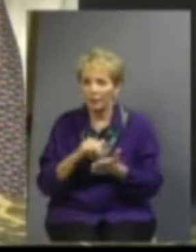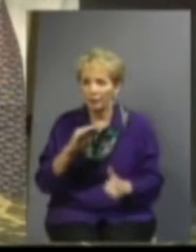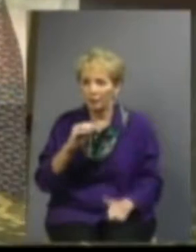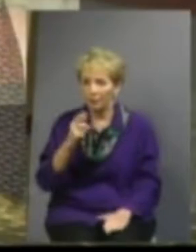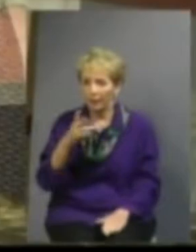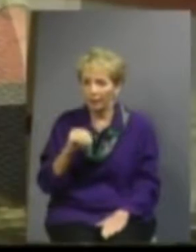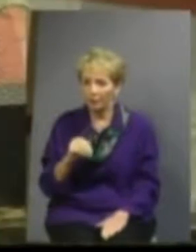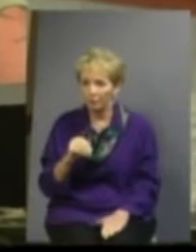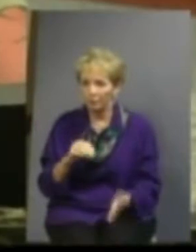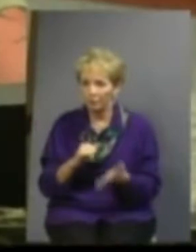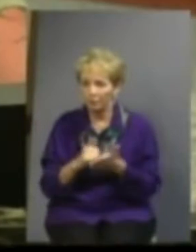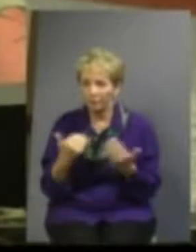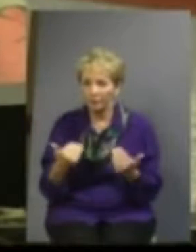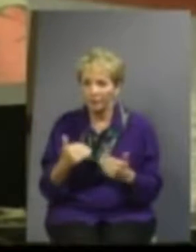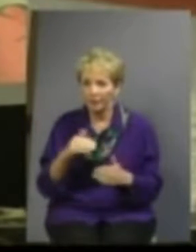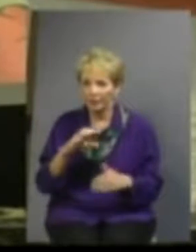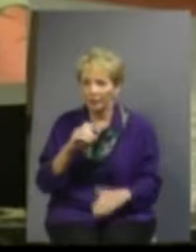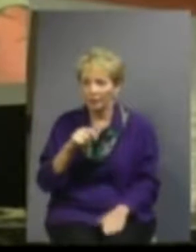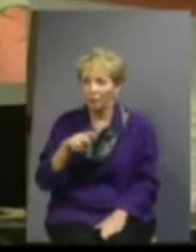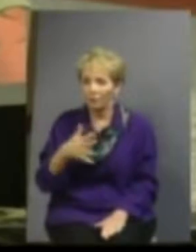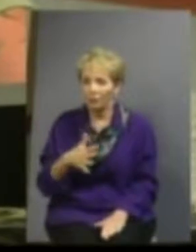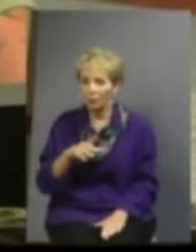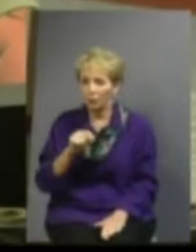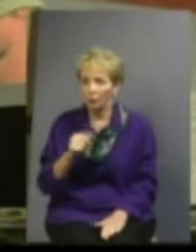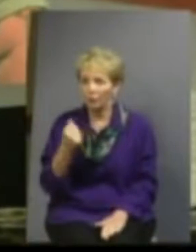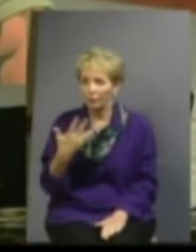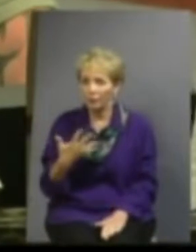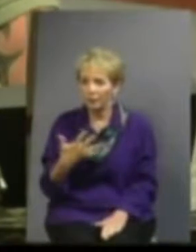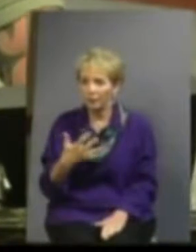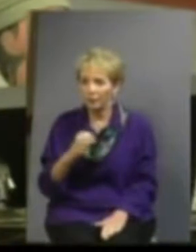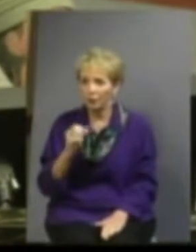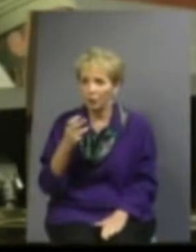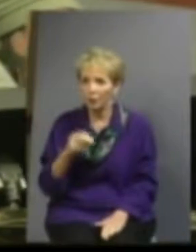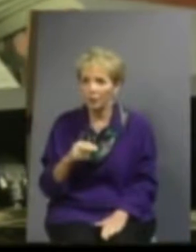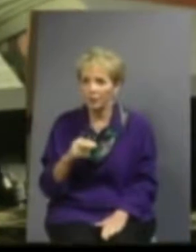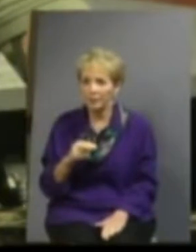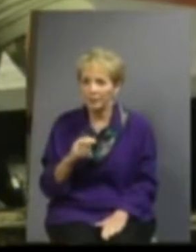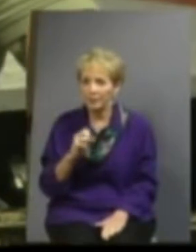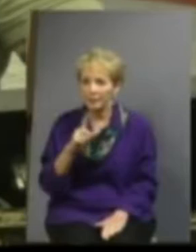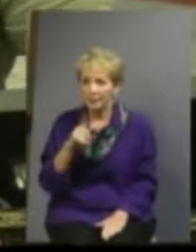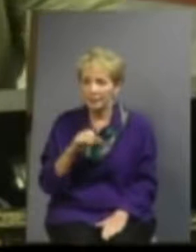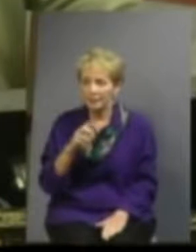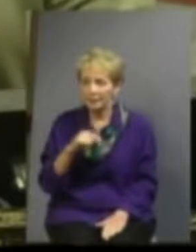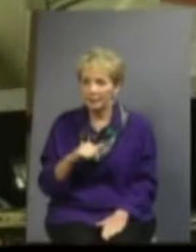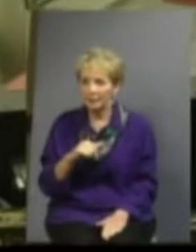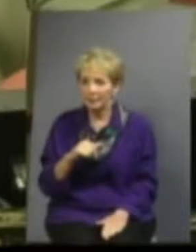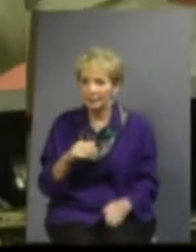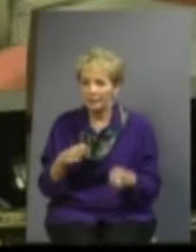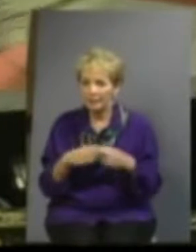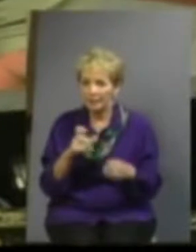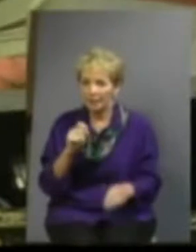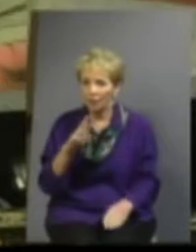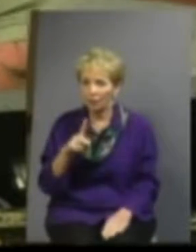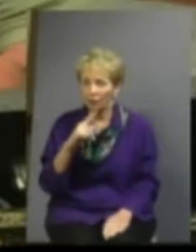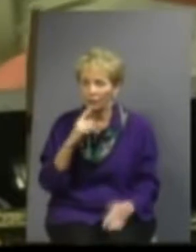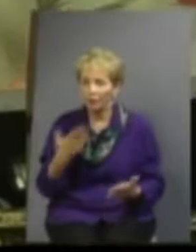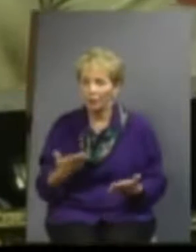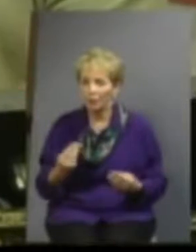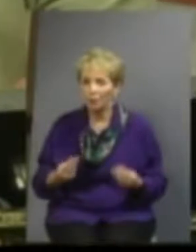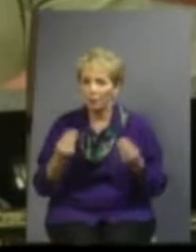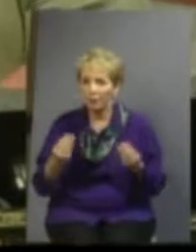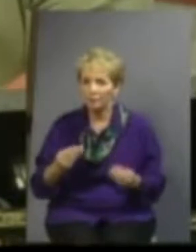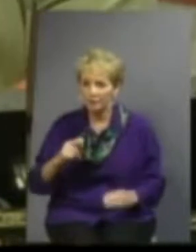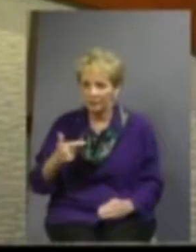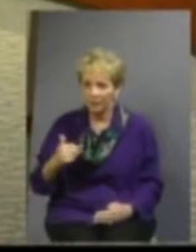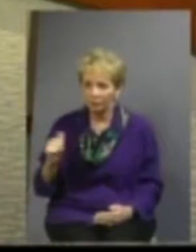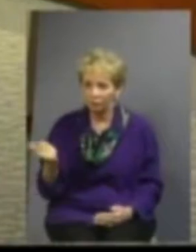Mangum adopted this the 5th day of October 2015. Mel Coyne, Mayor. Sally Sandy, City Clerk. Take this in the form of a motion. Second.